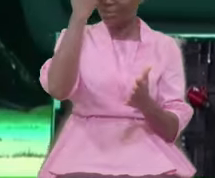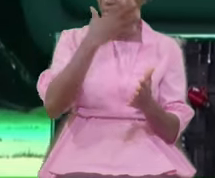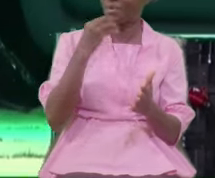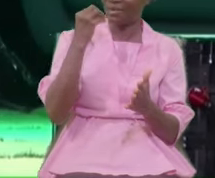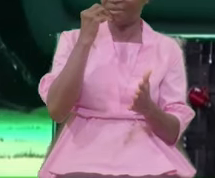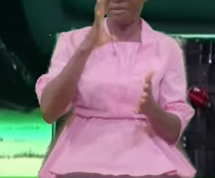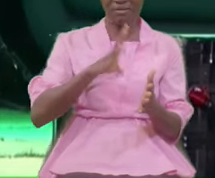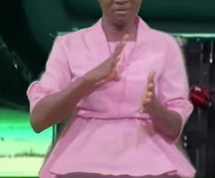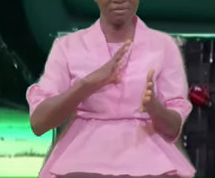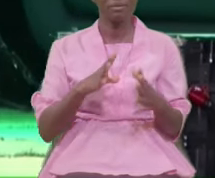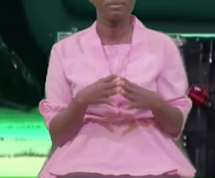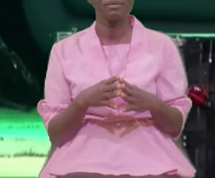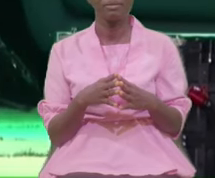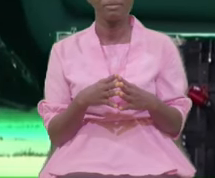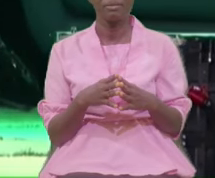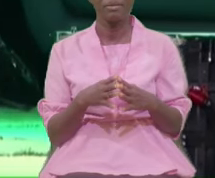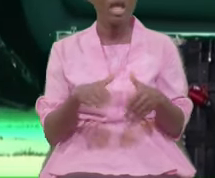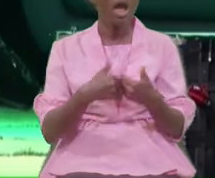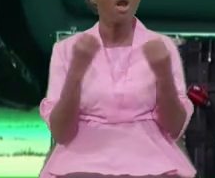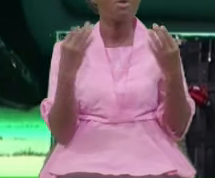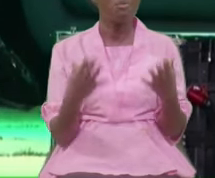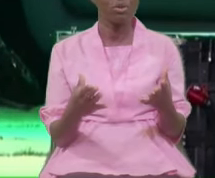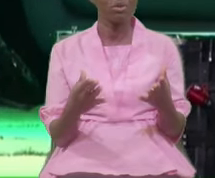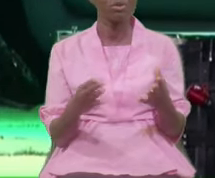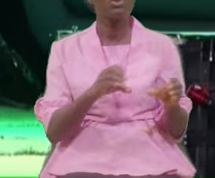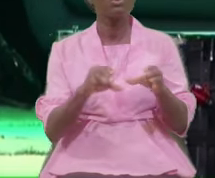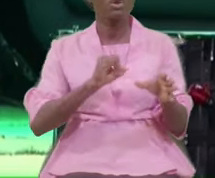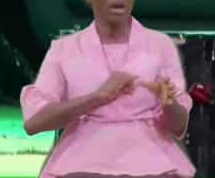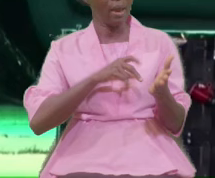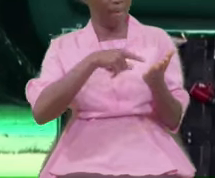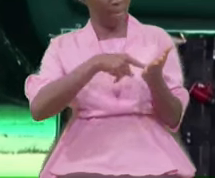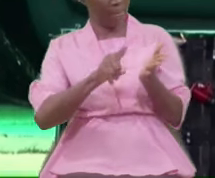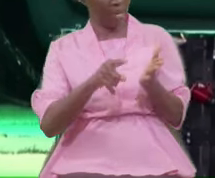is how much do I pay for